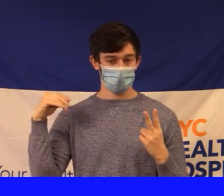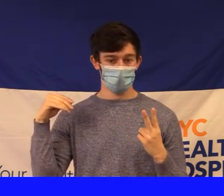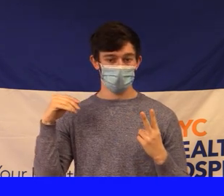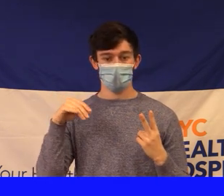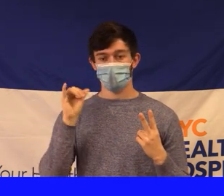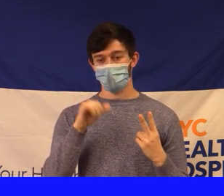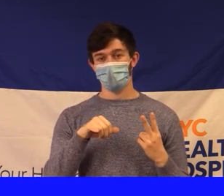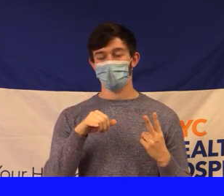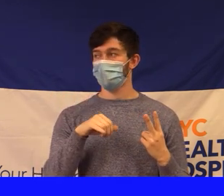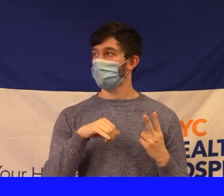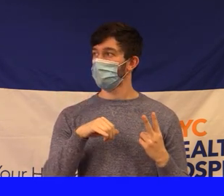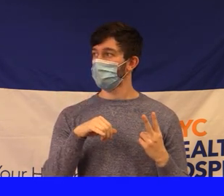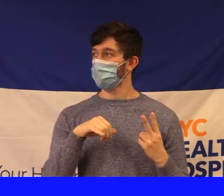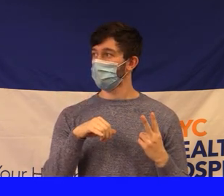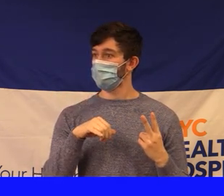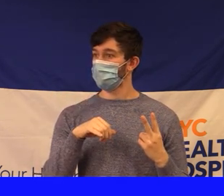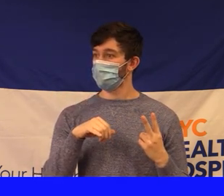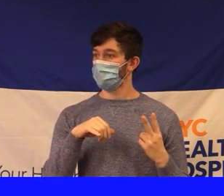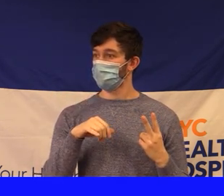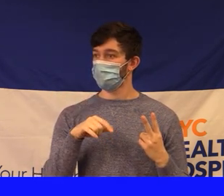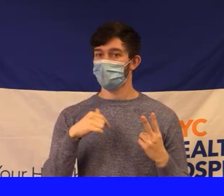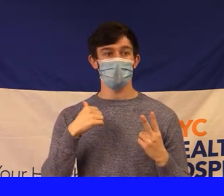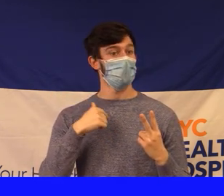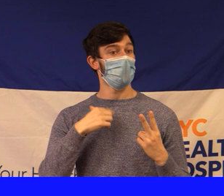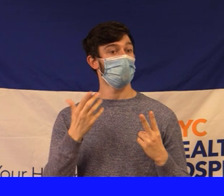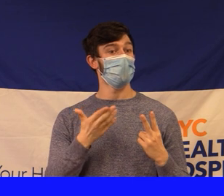MW... I'm here, Barbara.